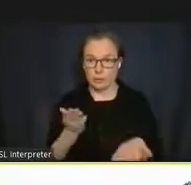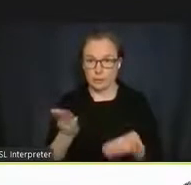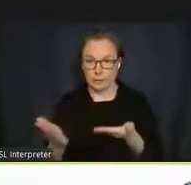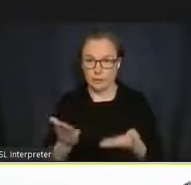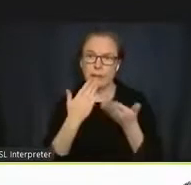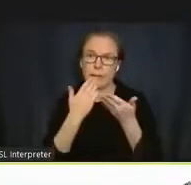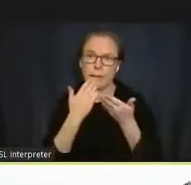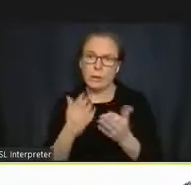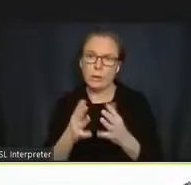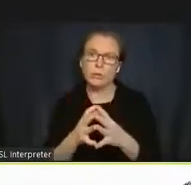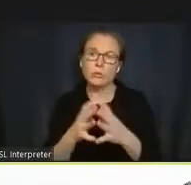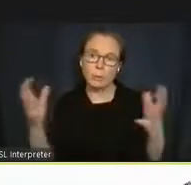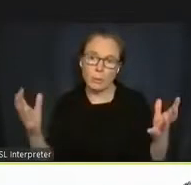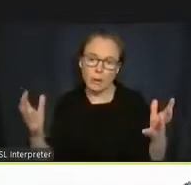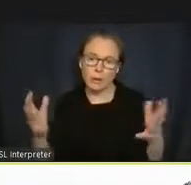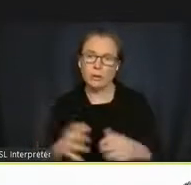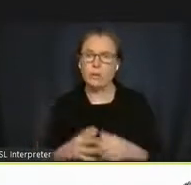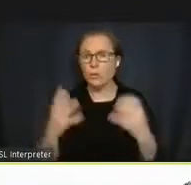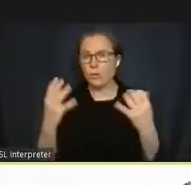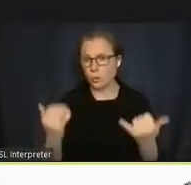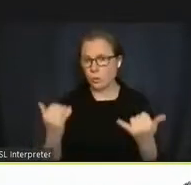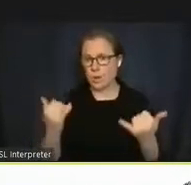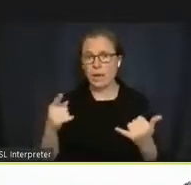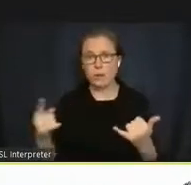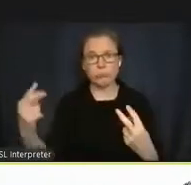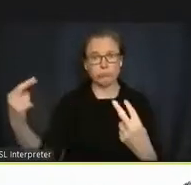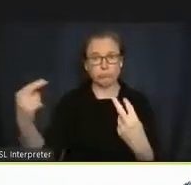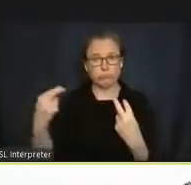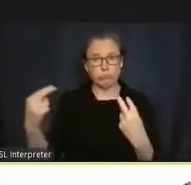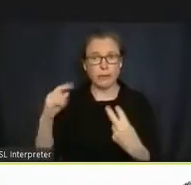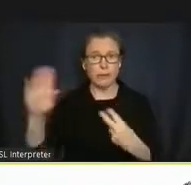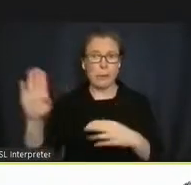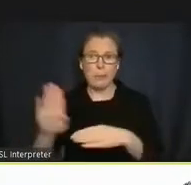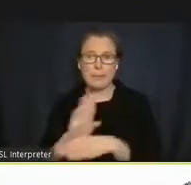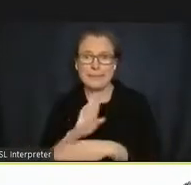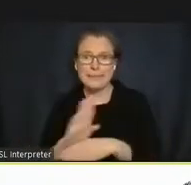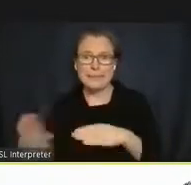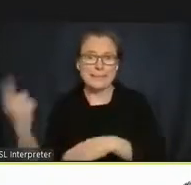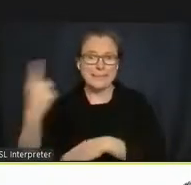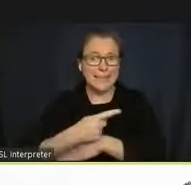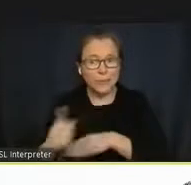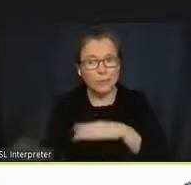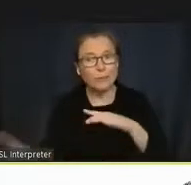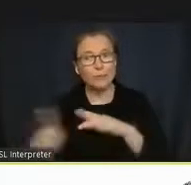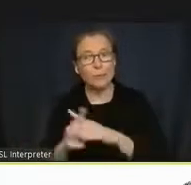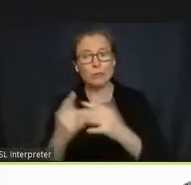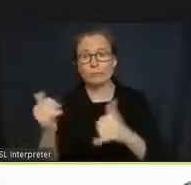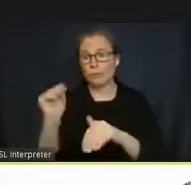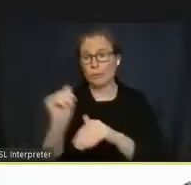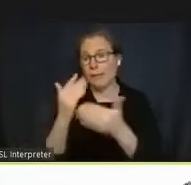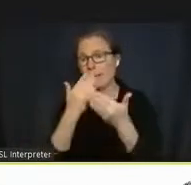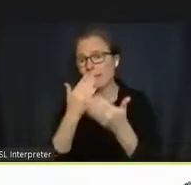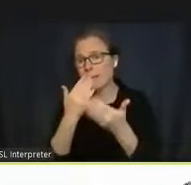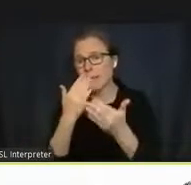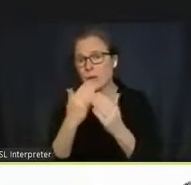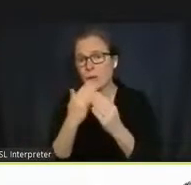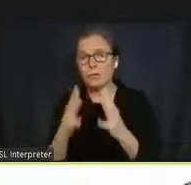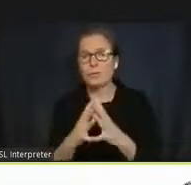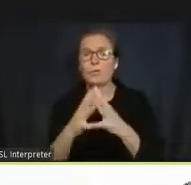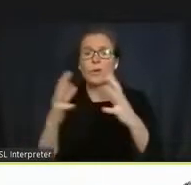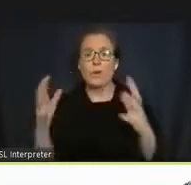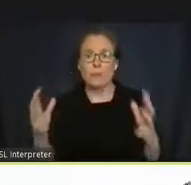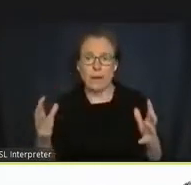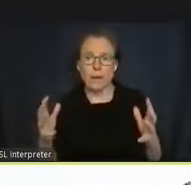Thank you for taking time out of your busy schedule to be here tonight and for the opportunity to speak with